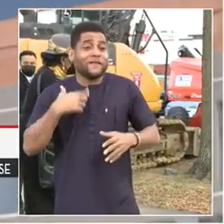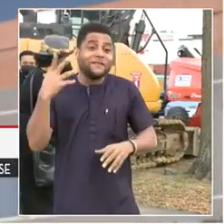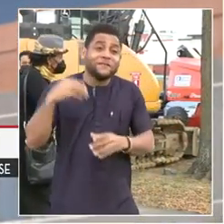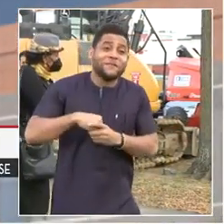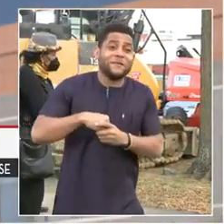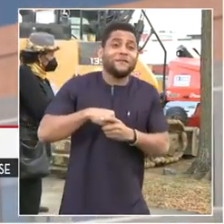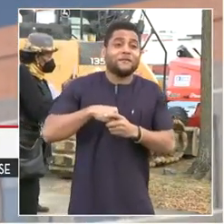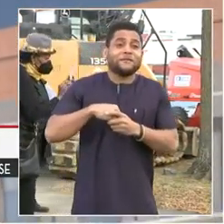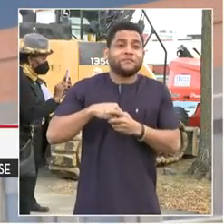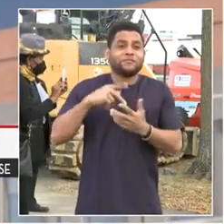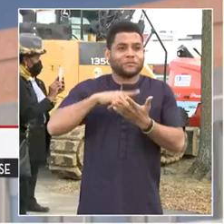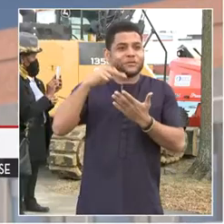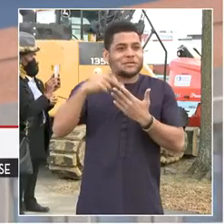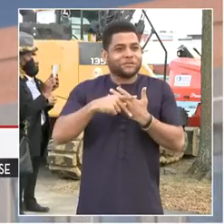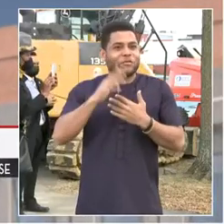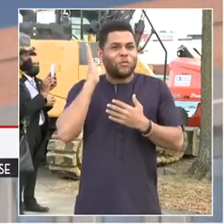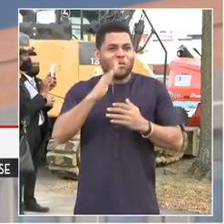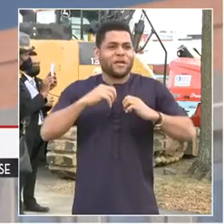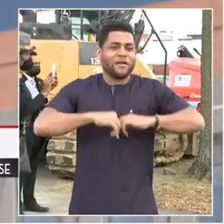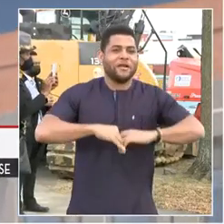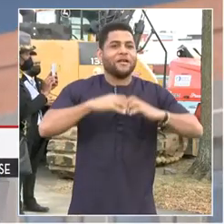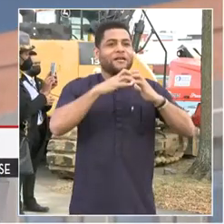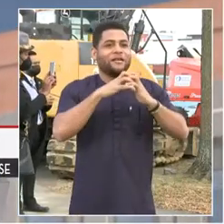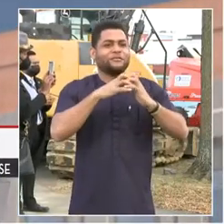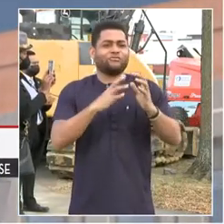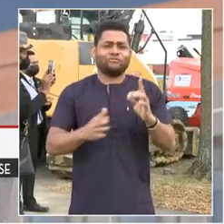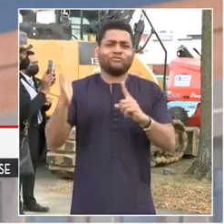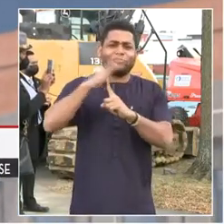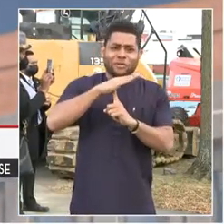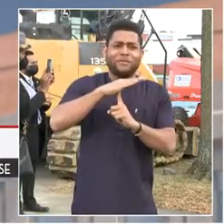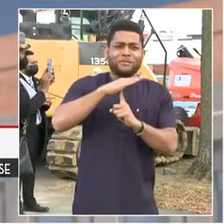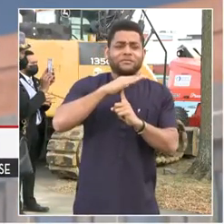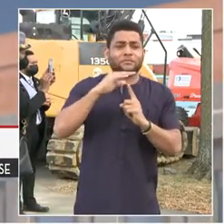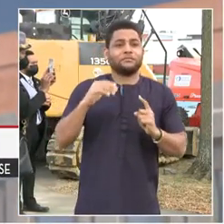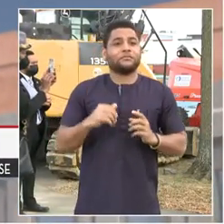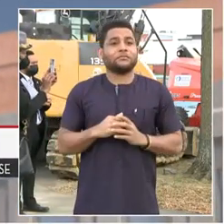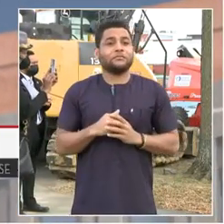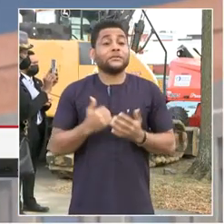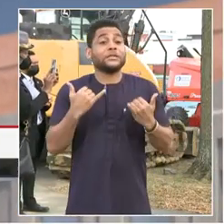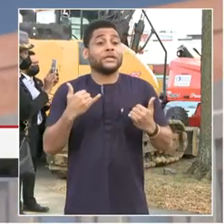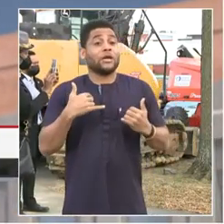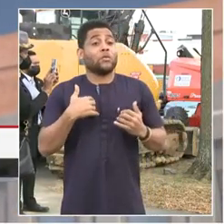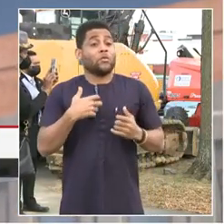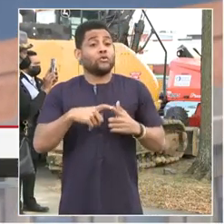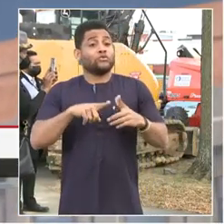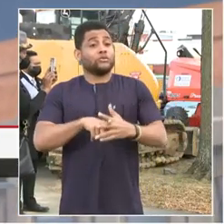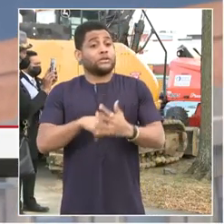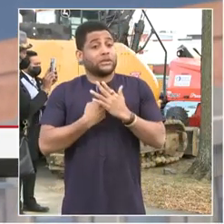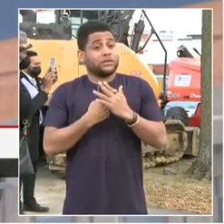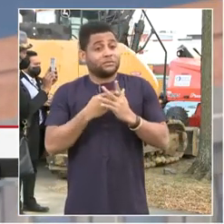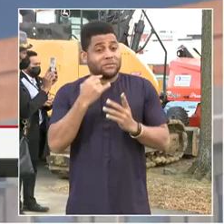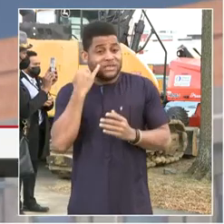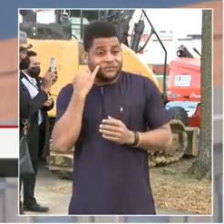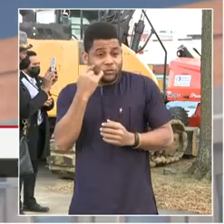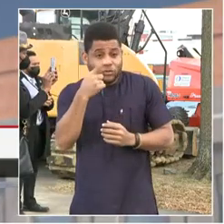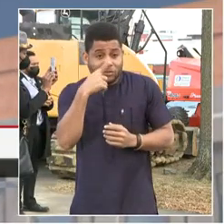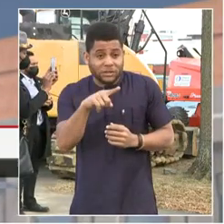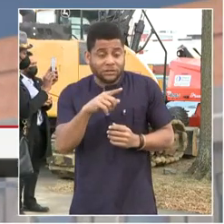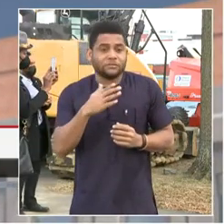what we're launching. I want to begin, if you don't mind, my